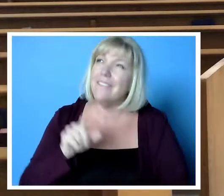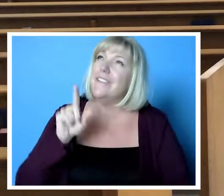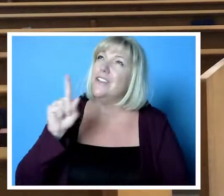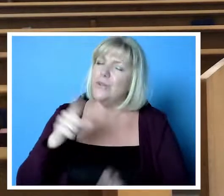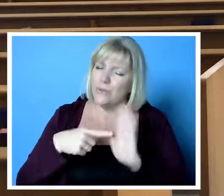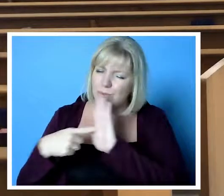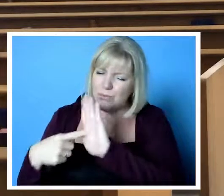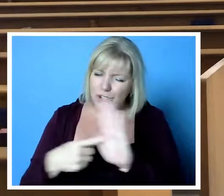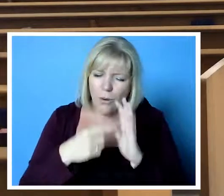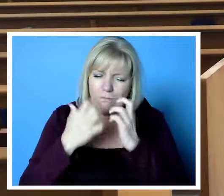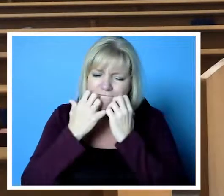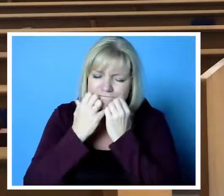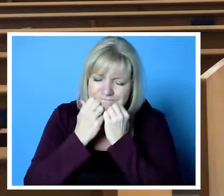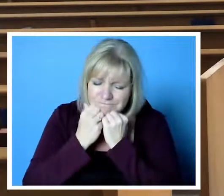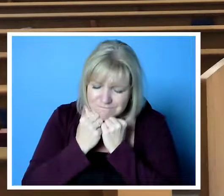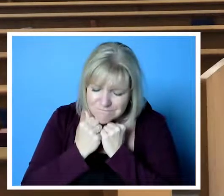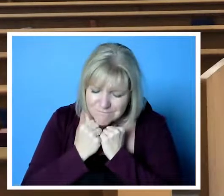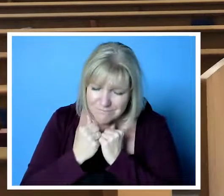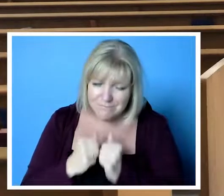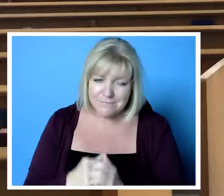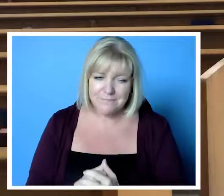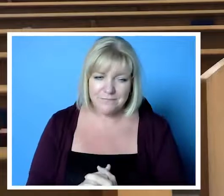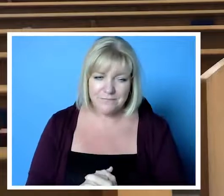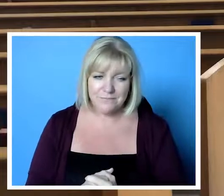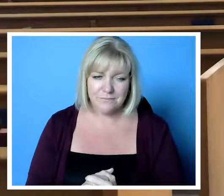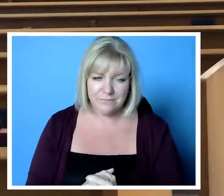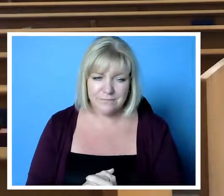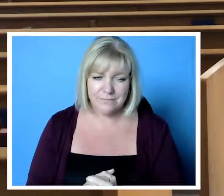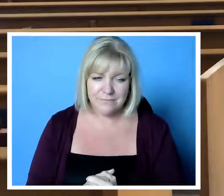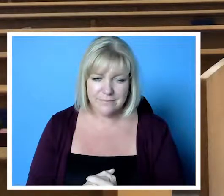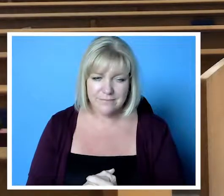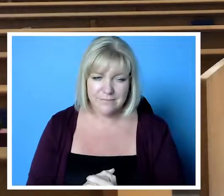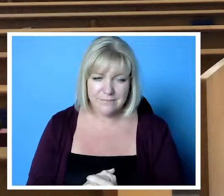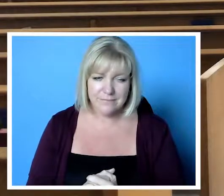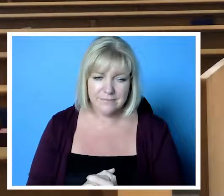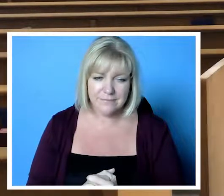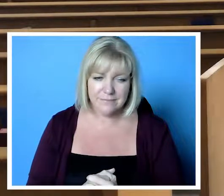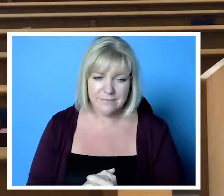God who has compassion, a God who cares.